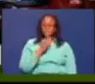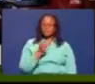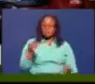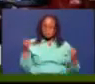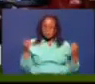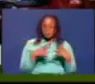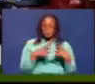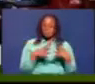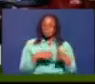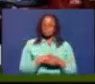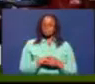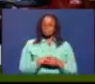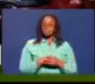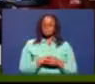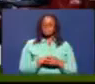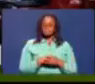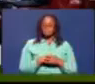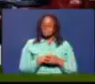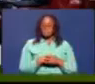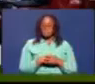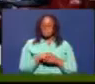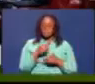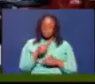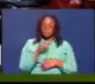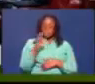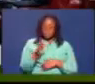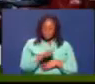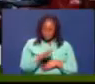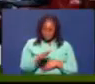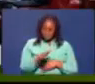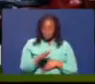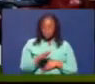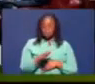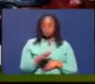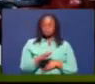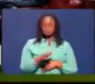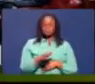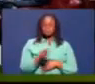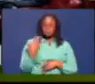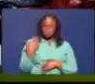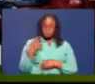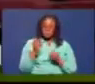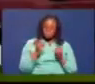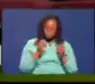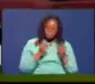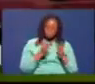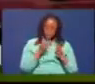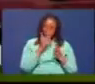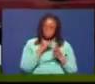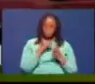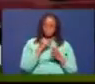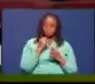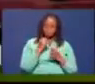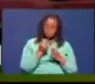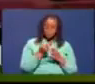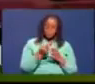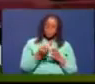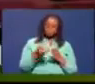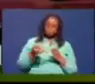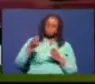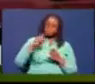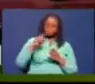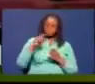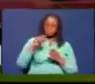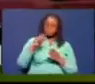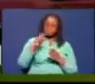House rejected the increase and the putting of VAT on petroleum. And Mr.